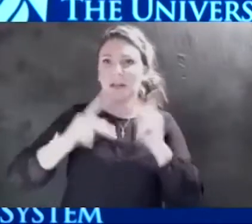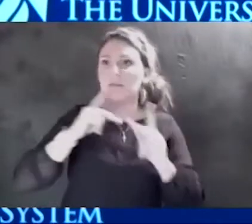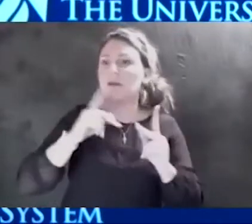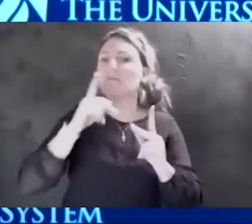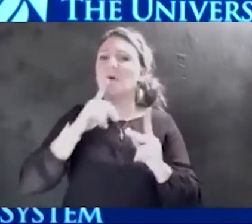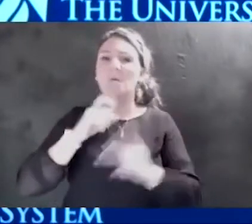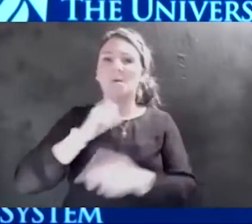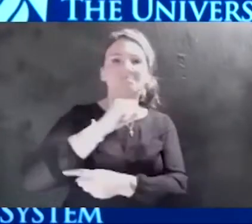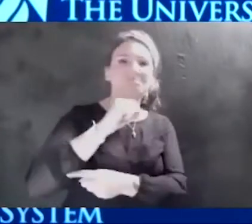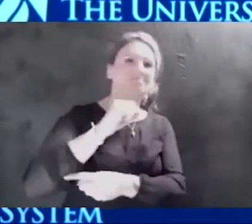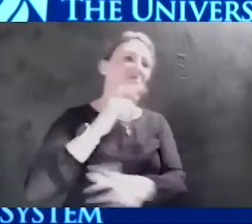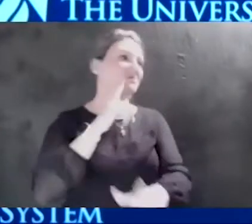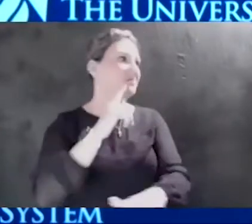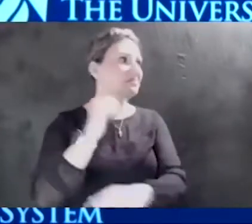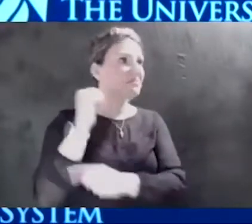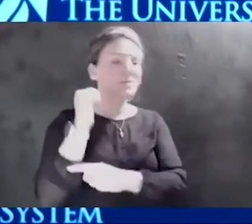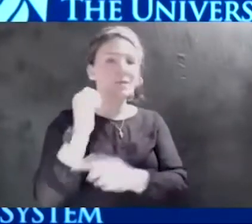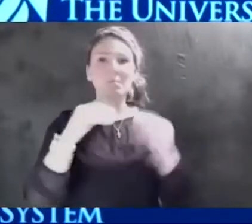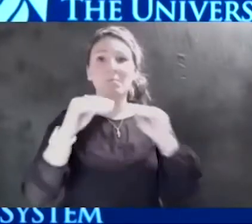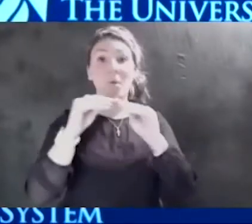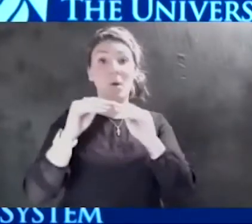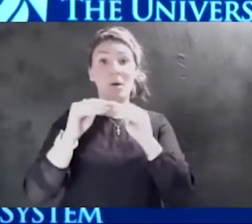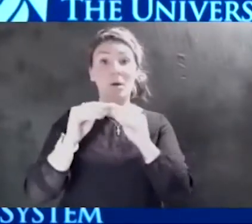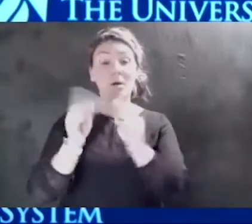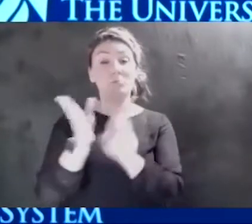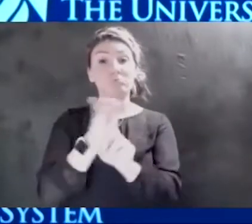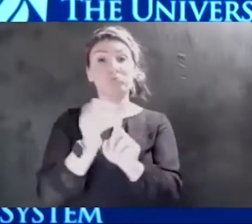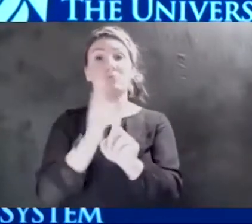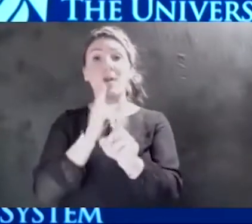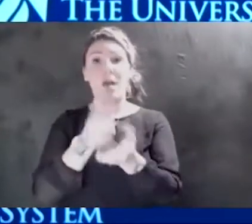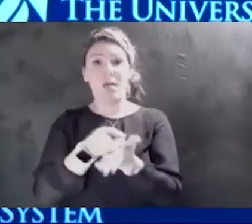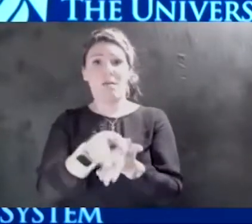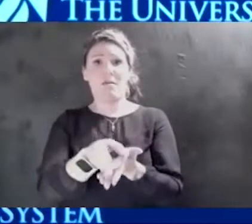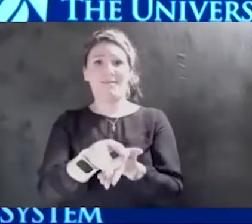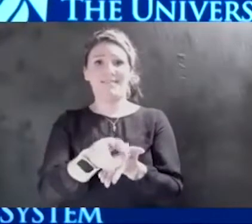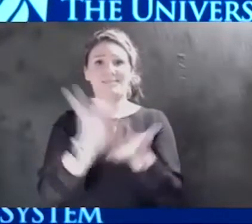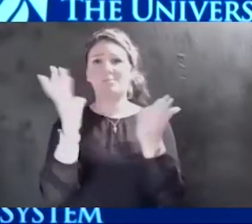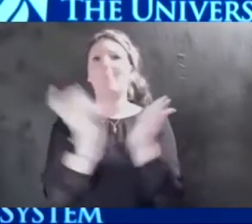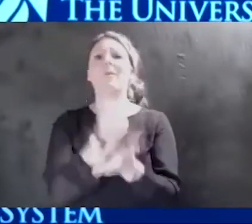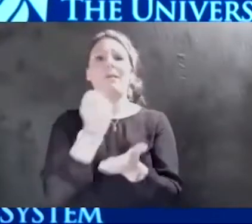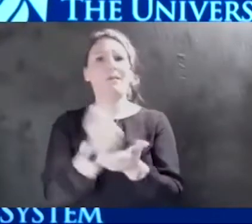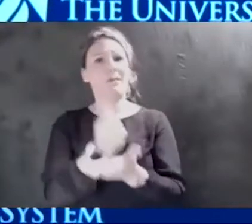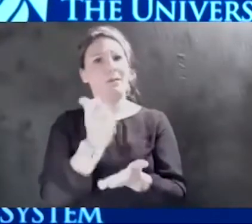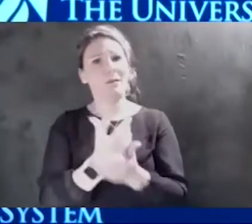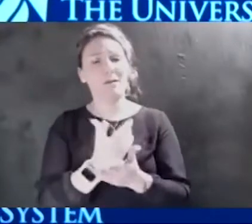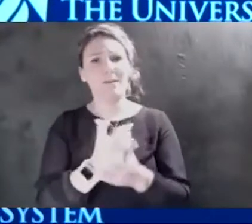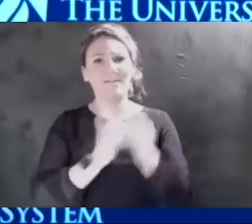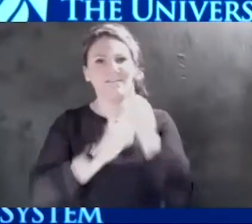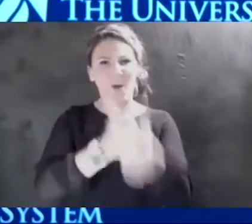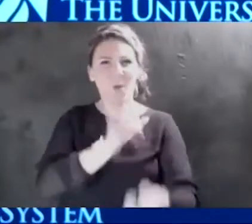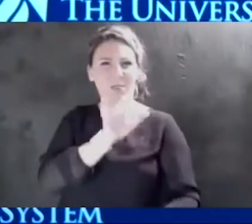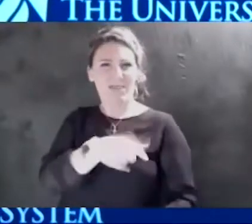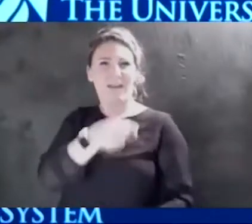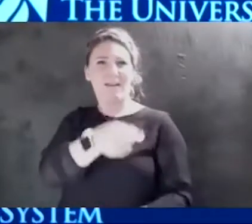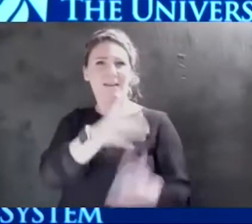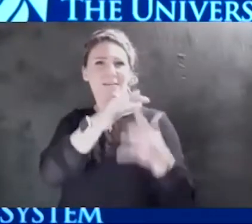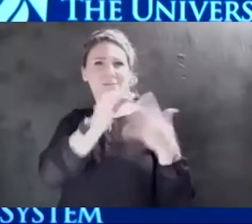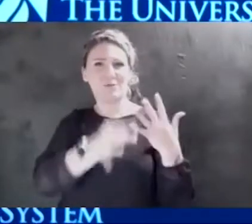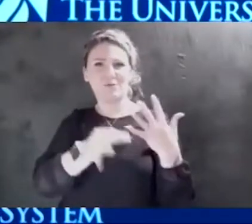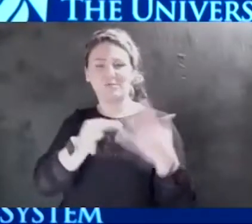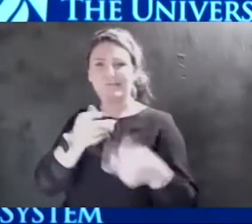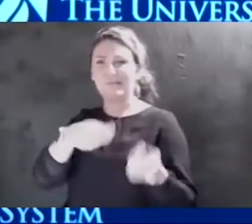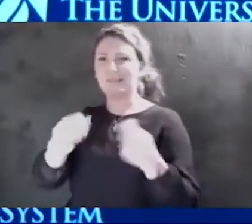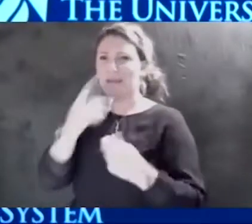Persuasion and honesty, that'll win the day. So let's follow that road instead of the road of anger. Because